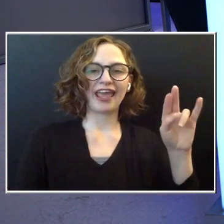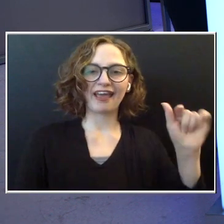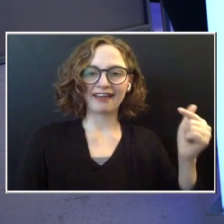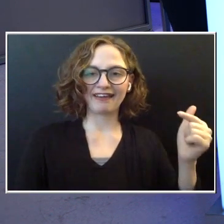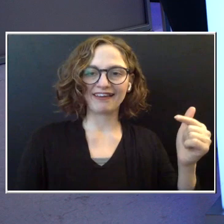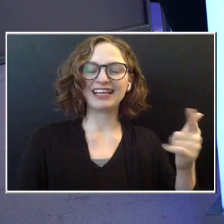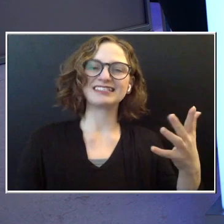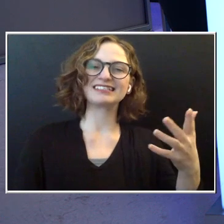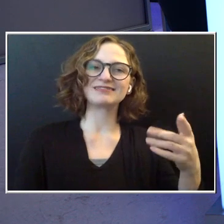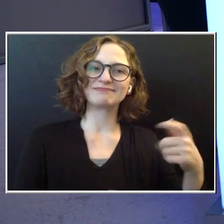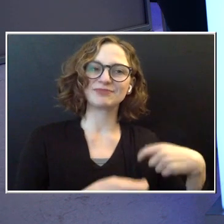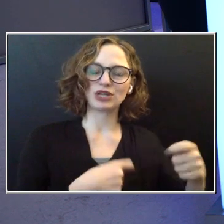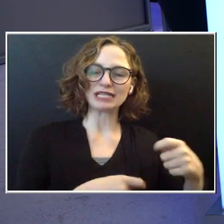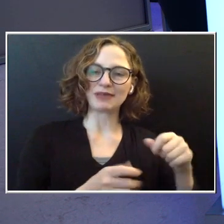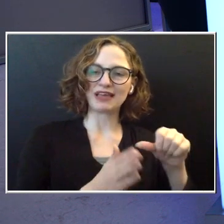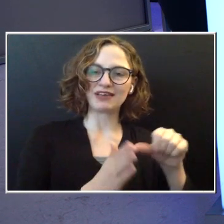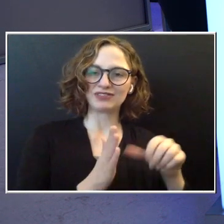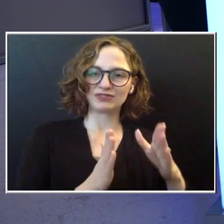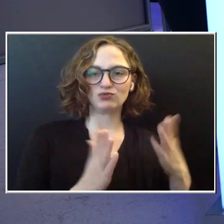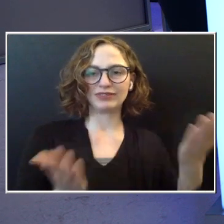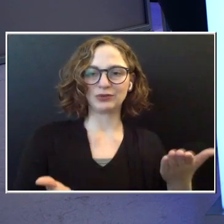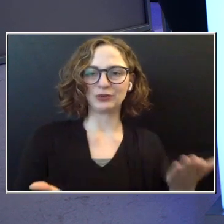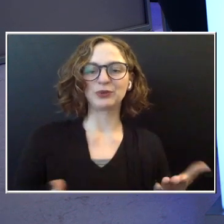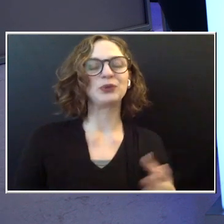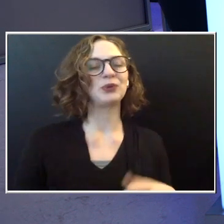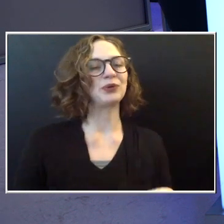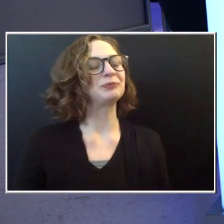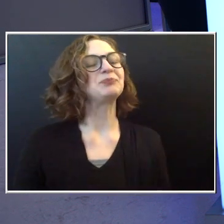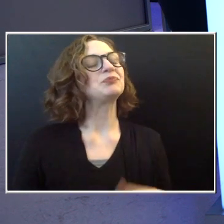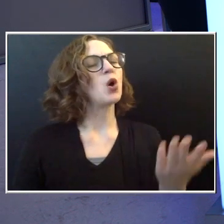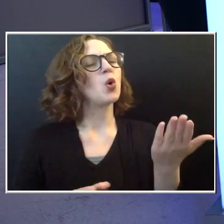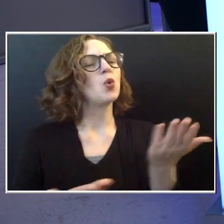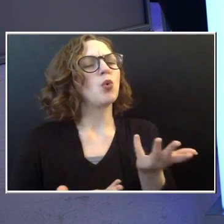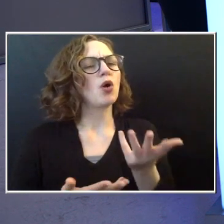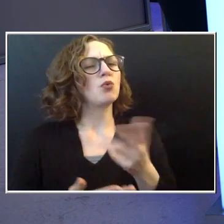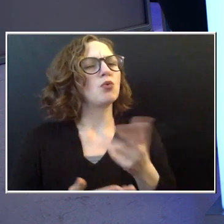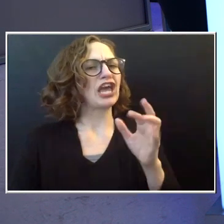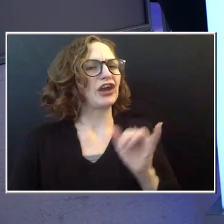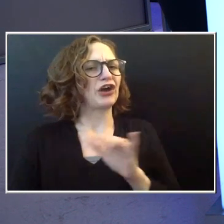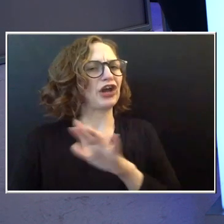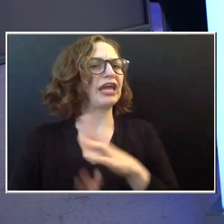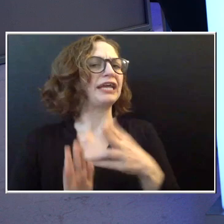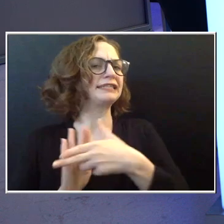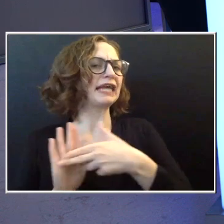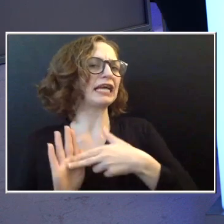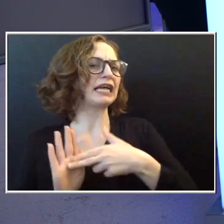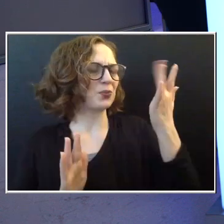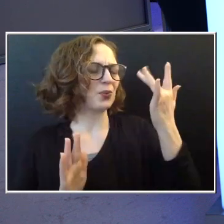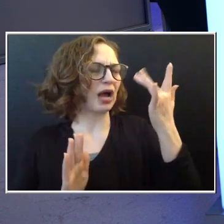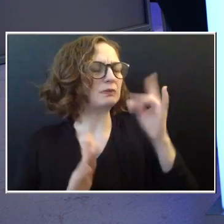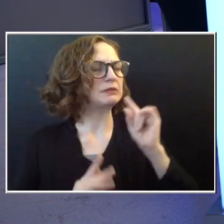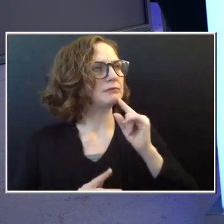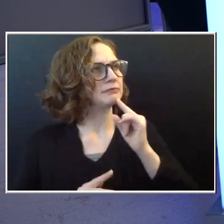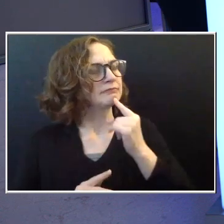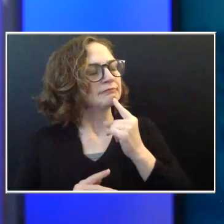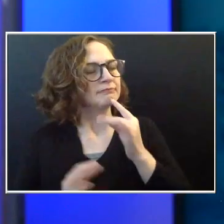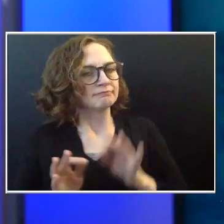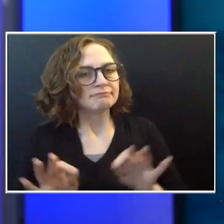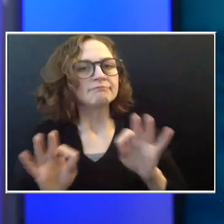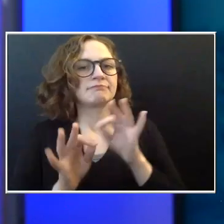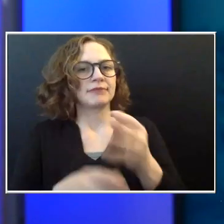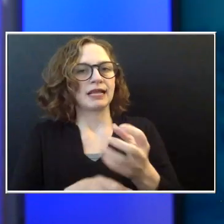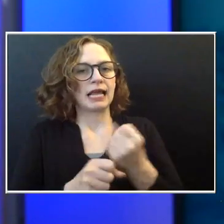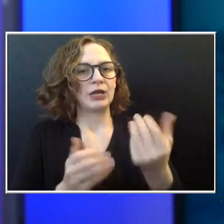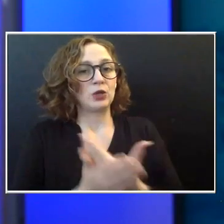Taylor, what was Gary's diagnosis, and just exactly why was it so crucial that he received a liver? Yes, Gary had